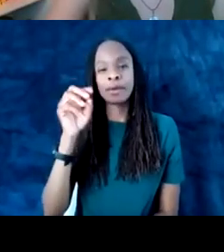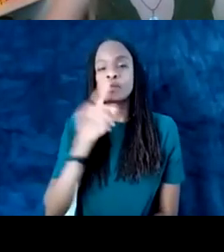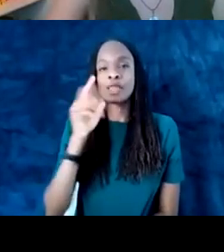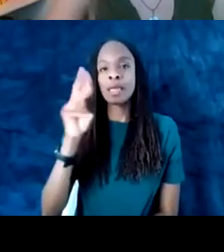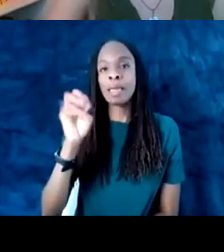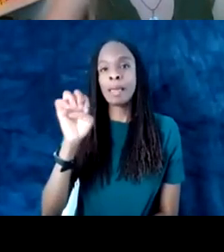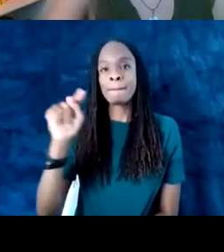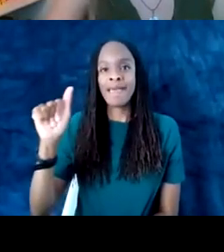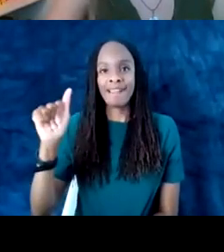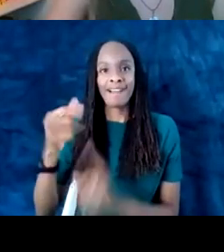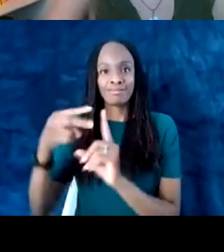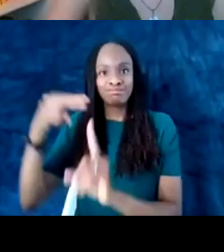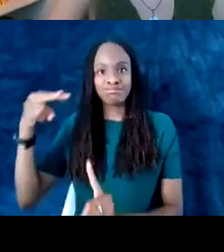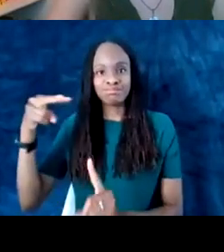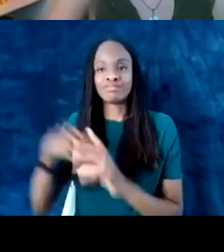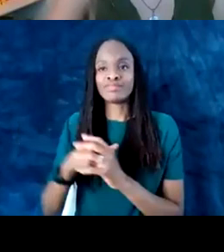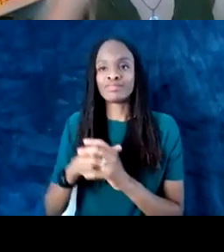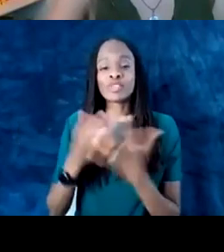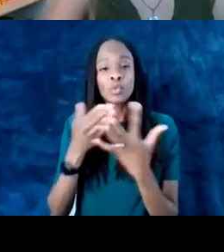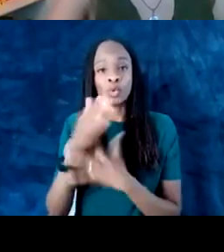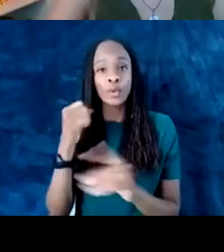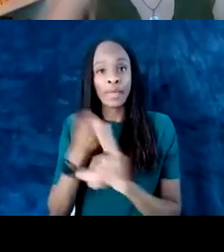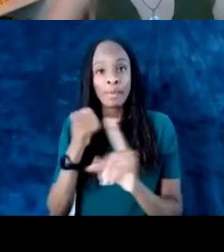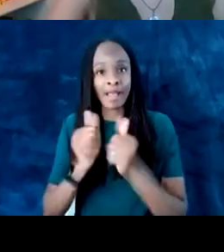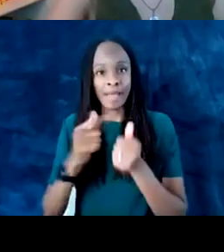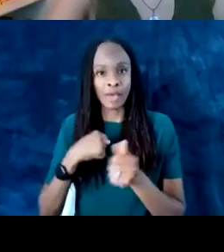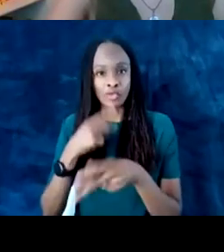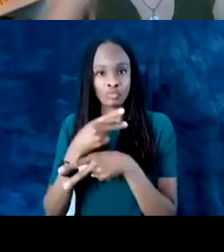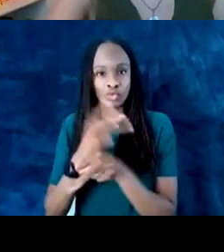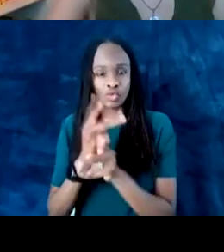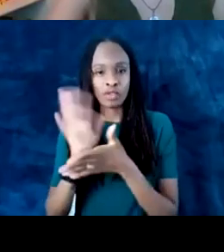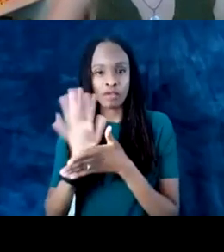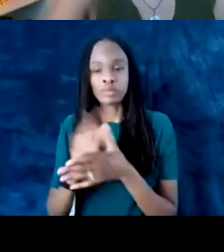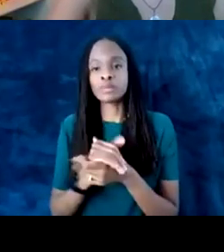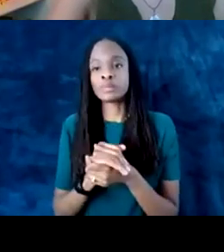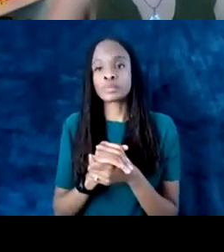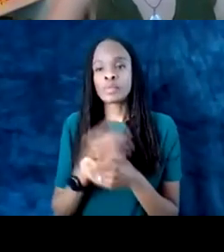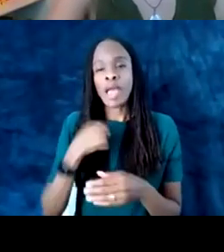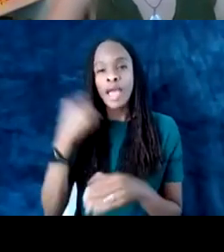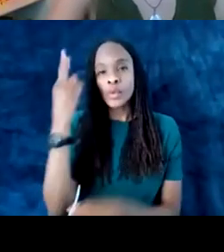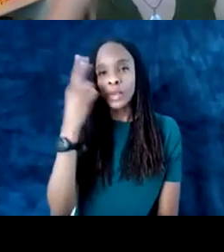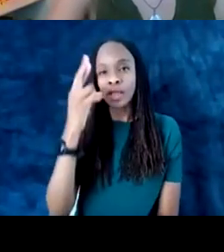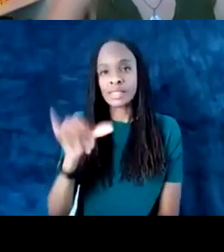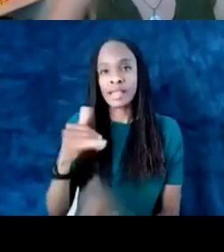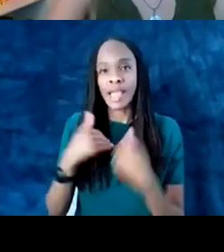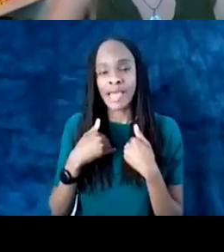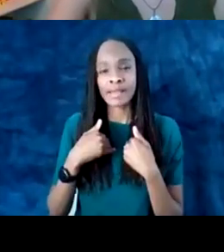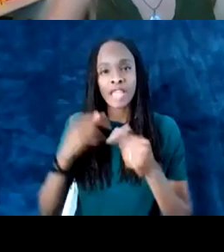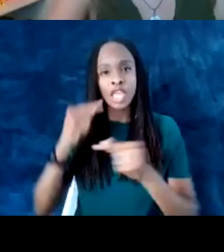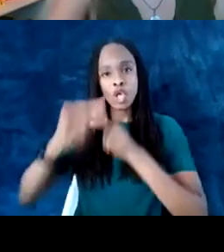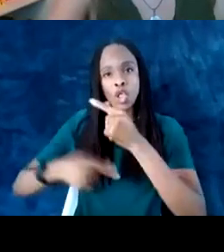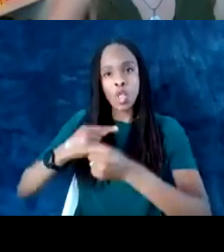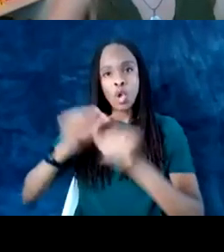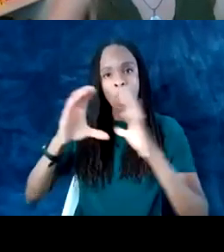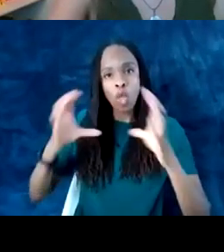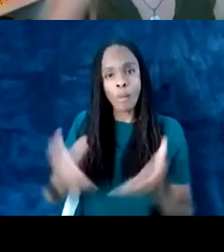I was producing films and we were thinking through impact campaigns and even the funding of films, I realized that there was a global us and